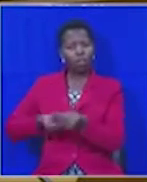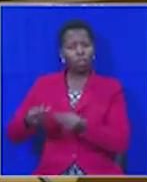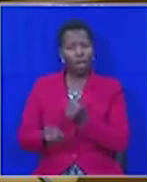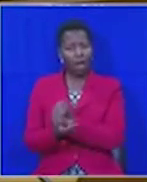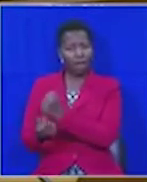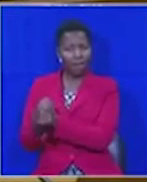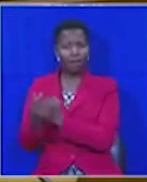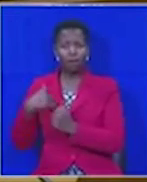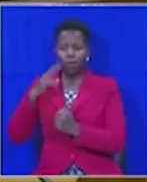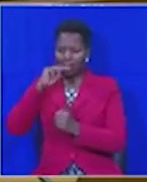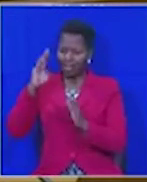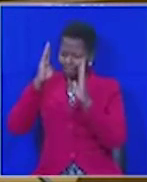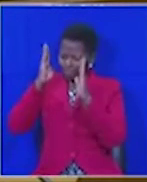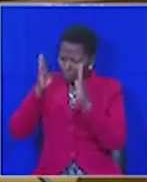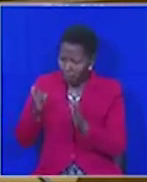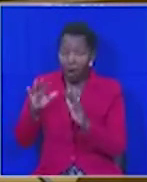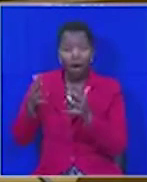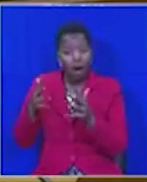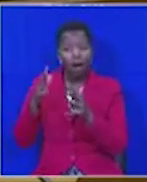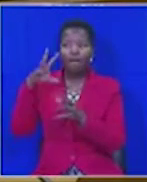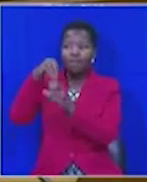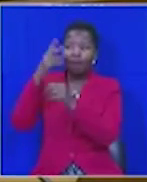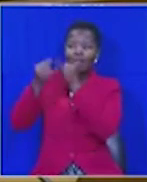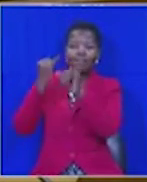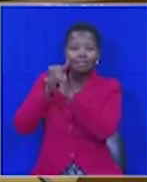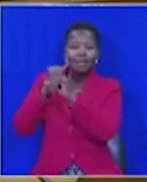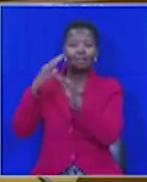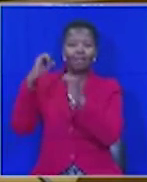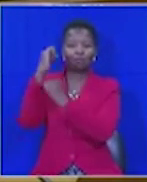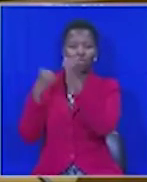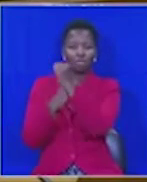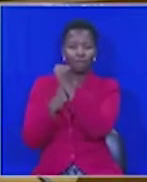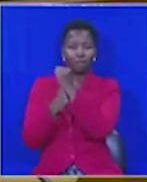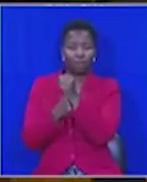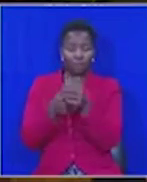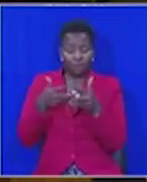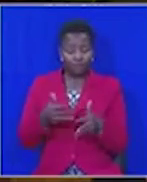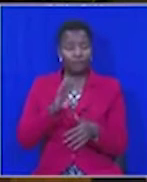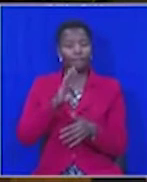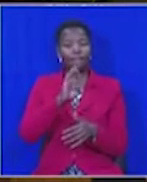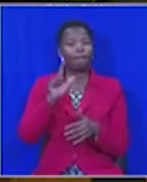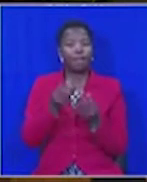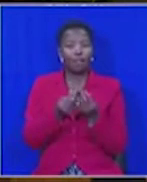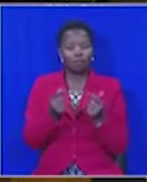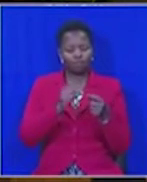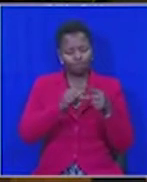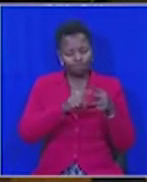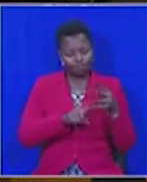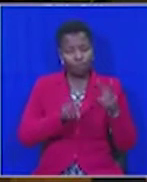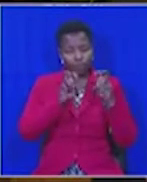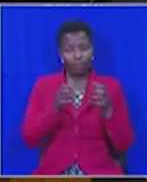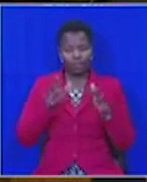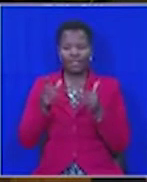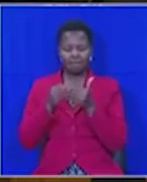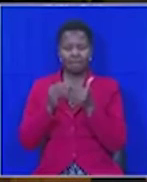a strength of global force. Chairperson, the bill addresses the following areas which have already been covered by